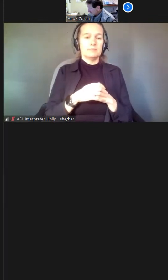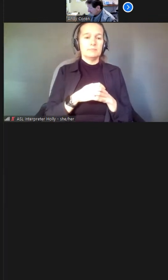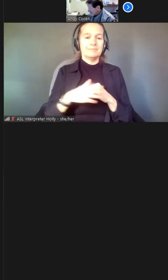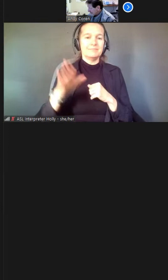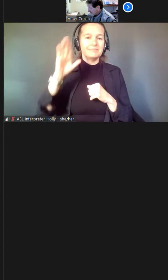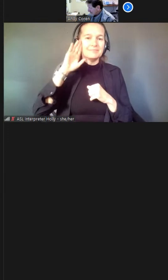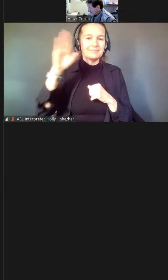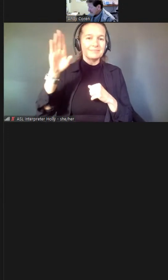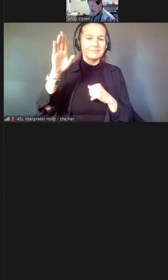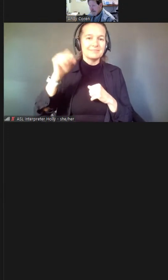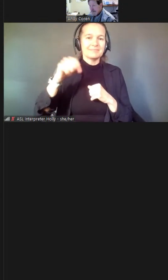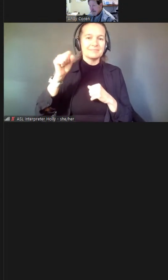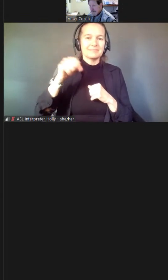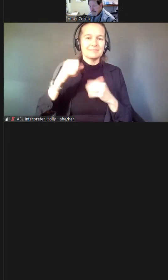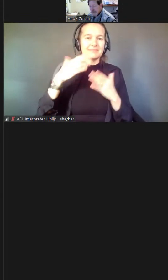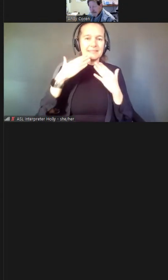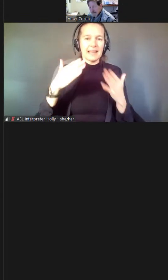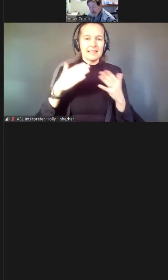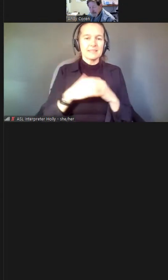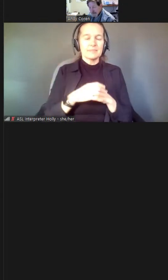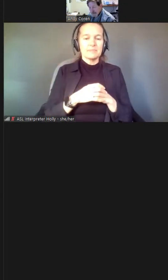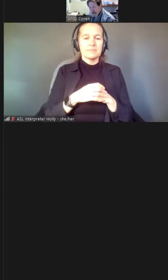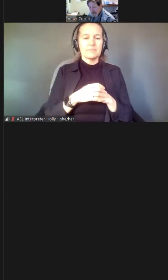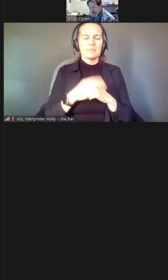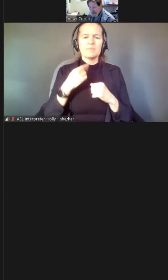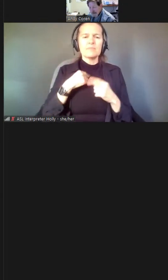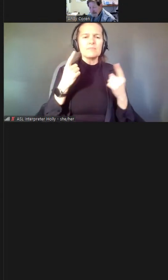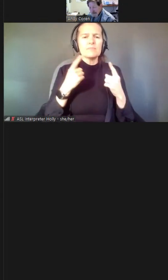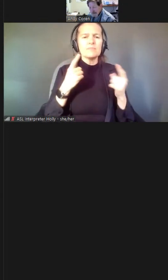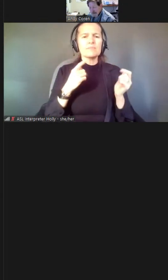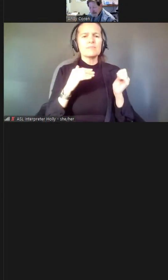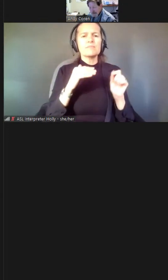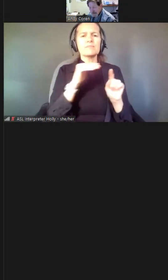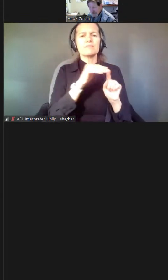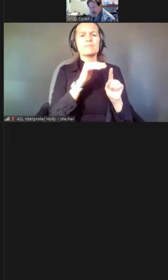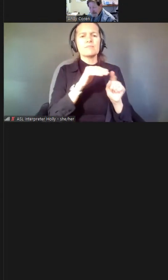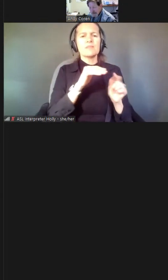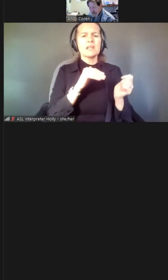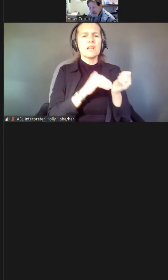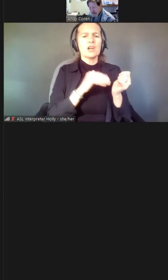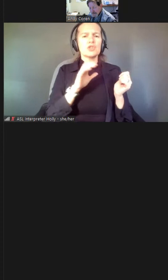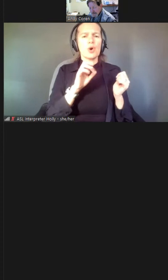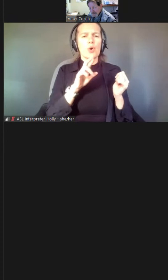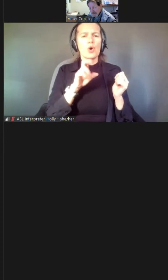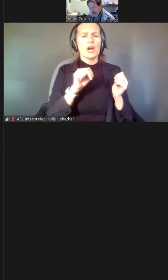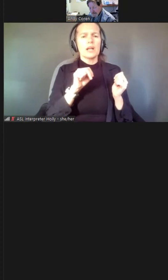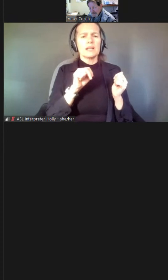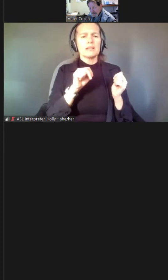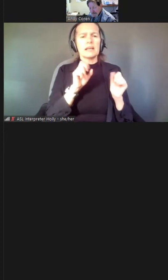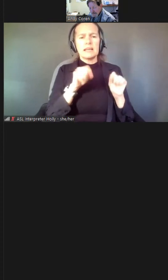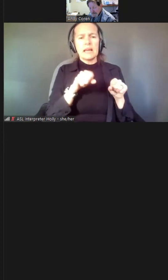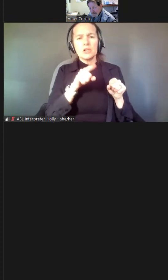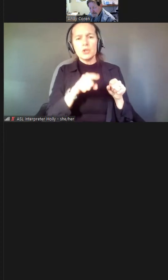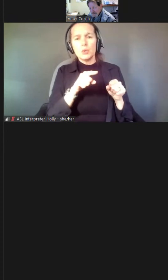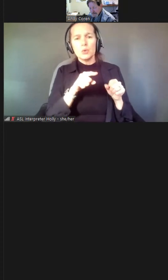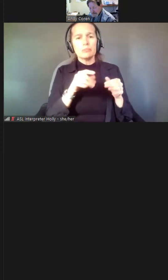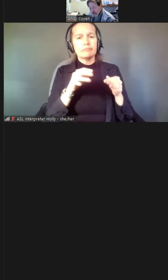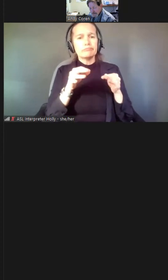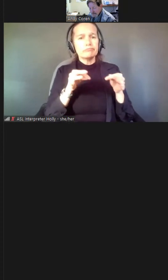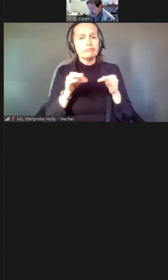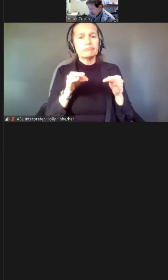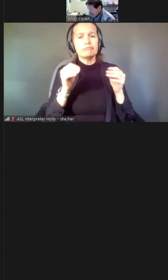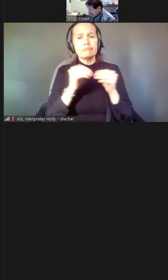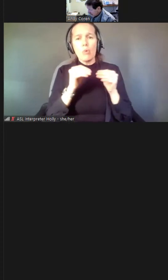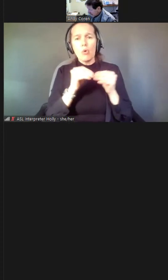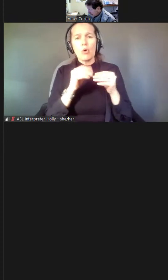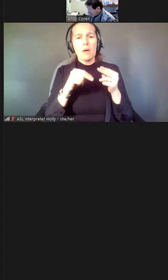Hi, yes, thanks. I was wondering if Dr. Coren could provide any further information about